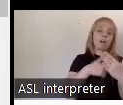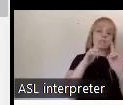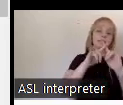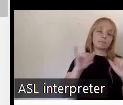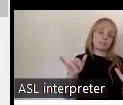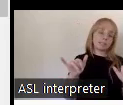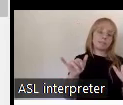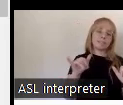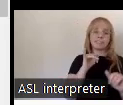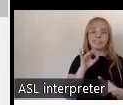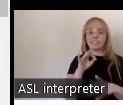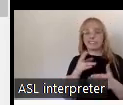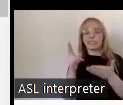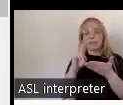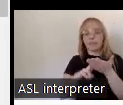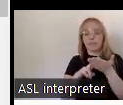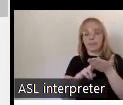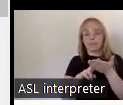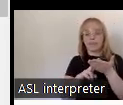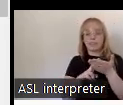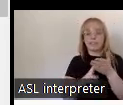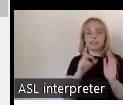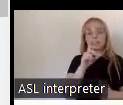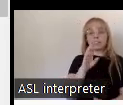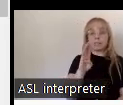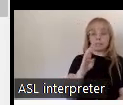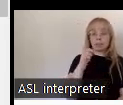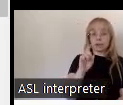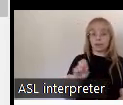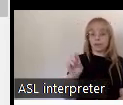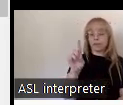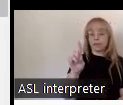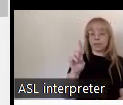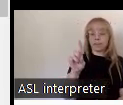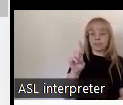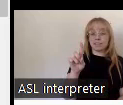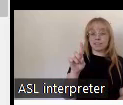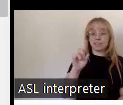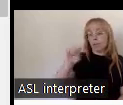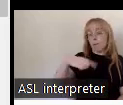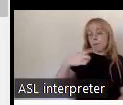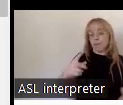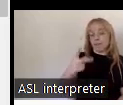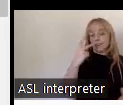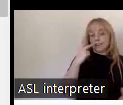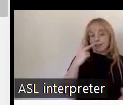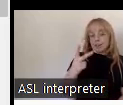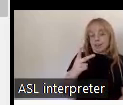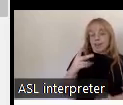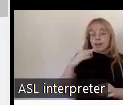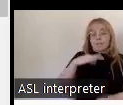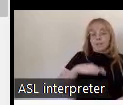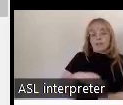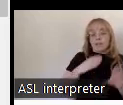Whereas if we were to log in on DB 101 as an example, we would only see these benefits